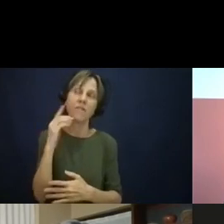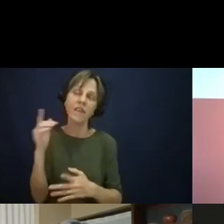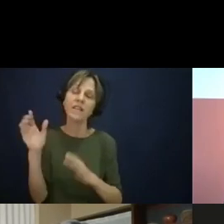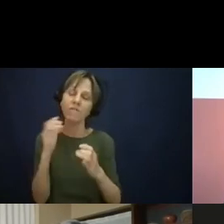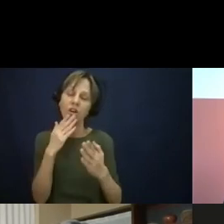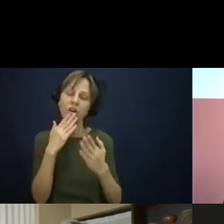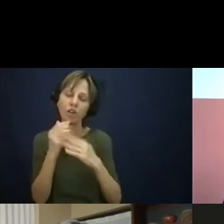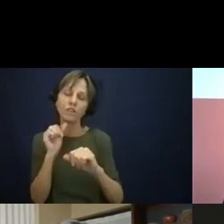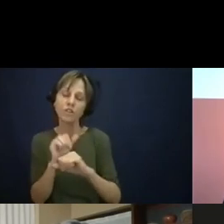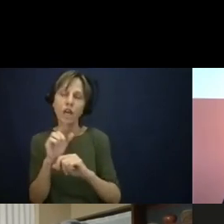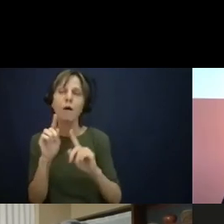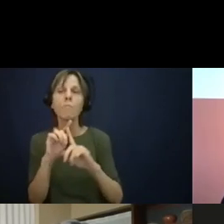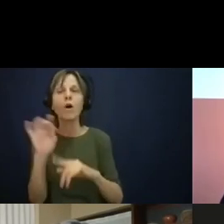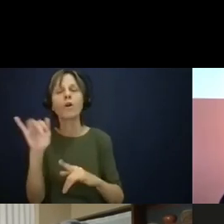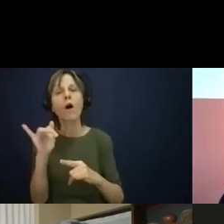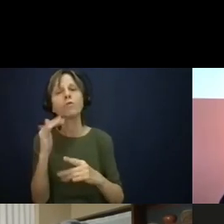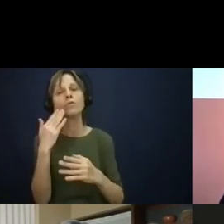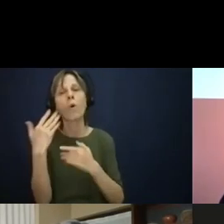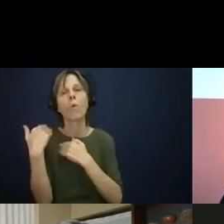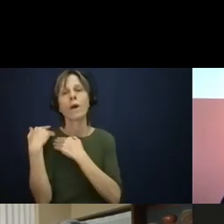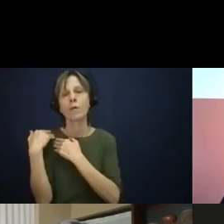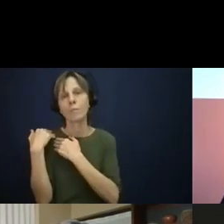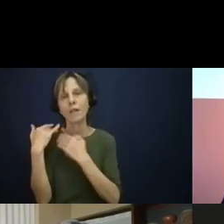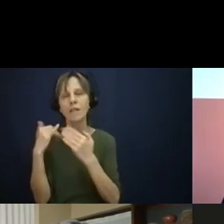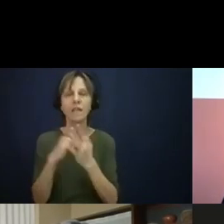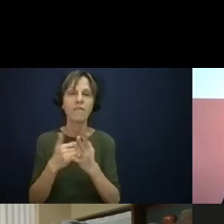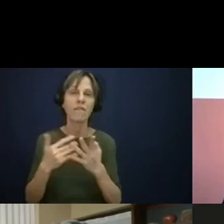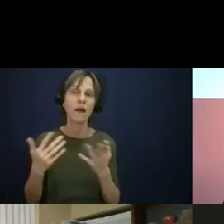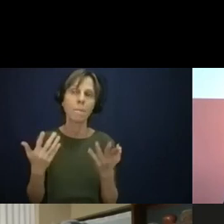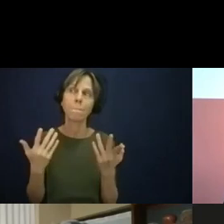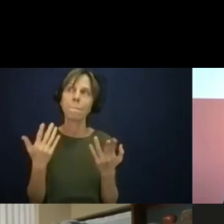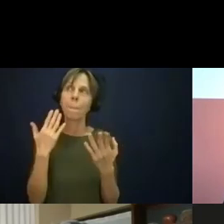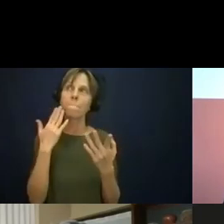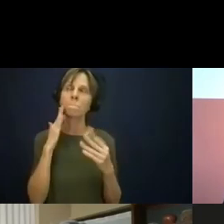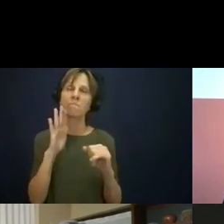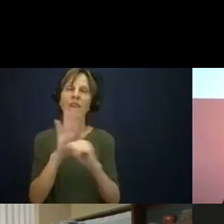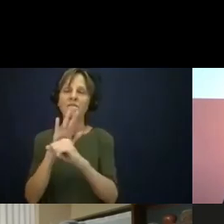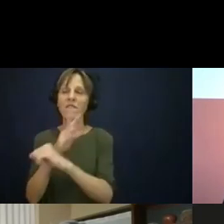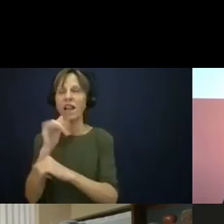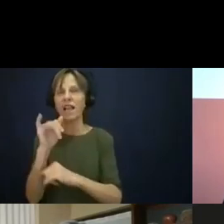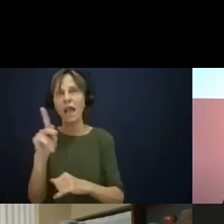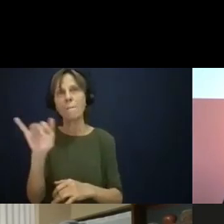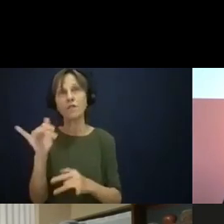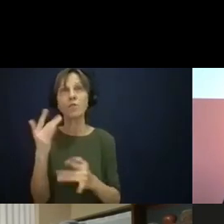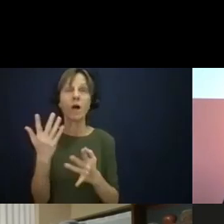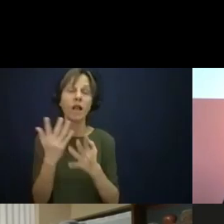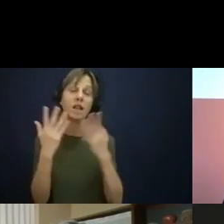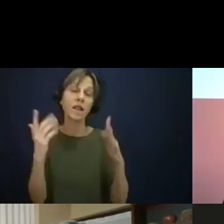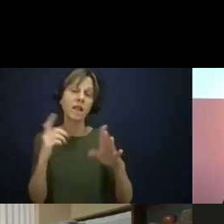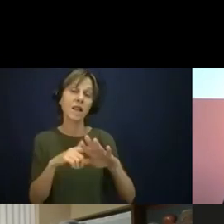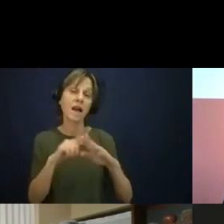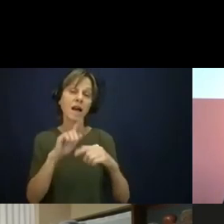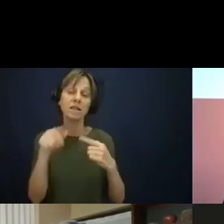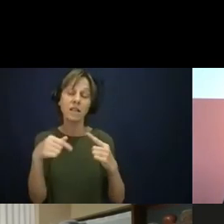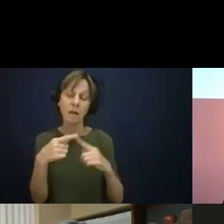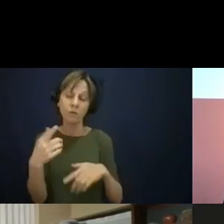piece of accountability too, that really like fills in gaps as well. Because a lot of times when you've got a